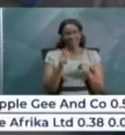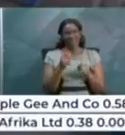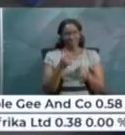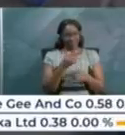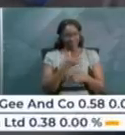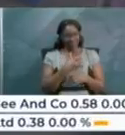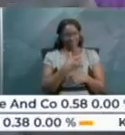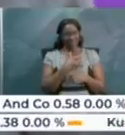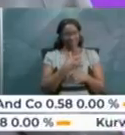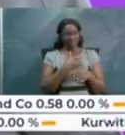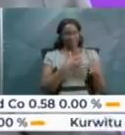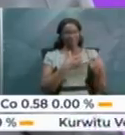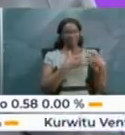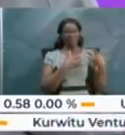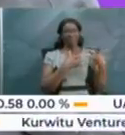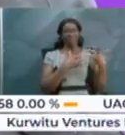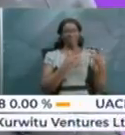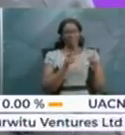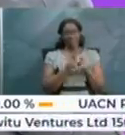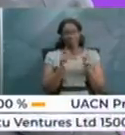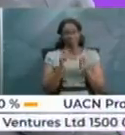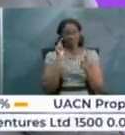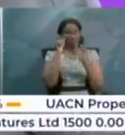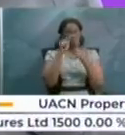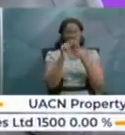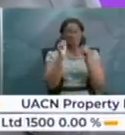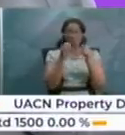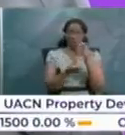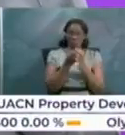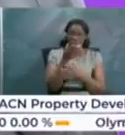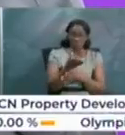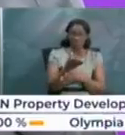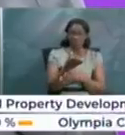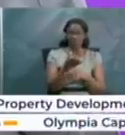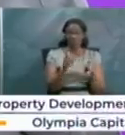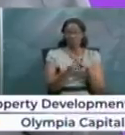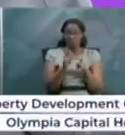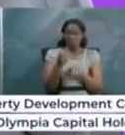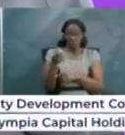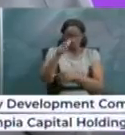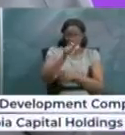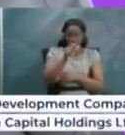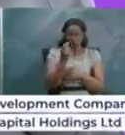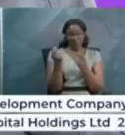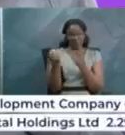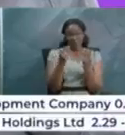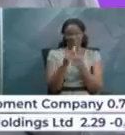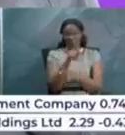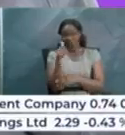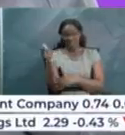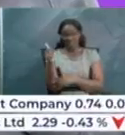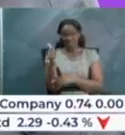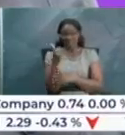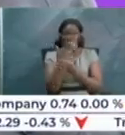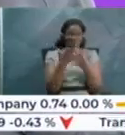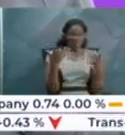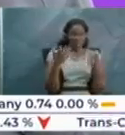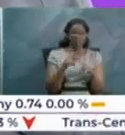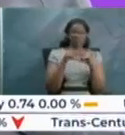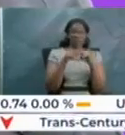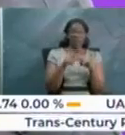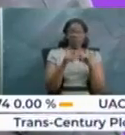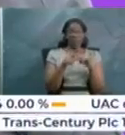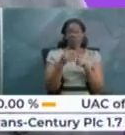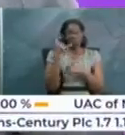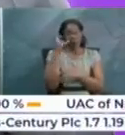a few goals for that, you can also set that. You can also add a few other items dependent also on the